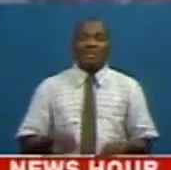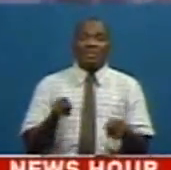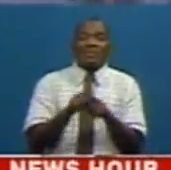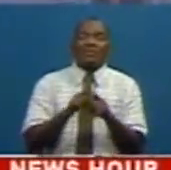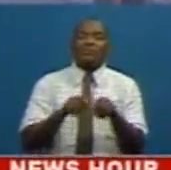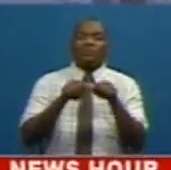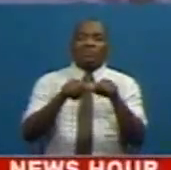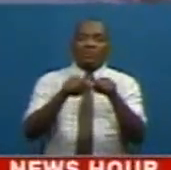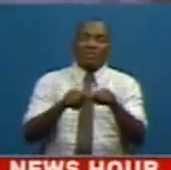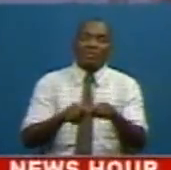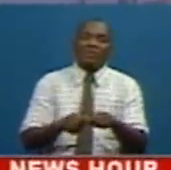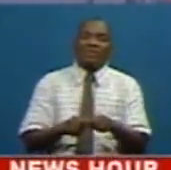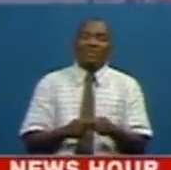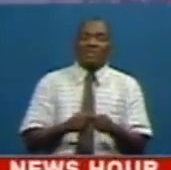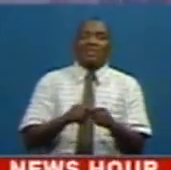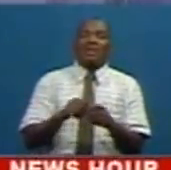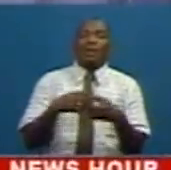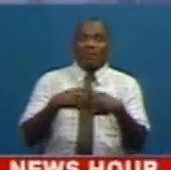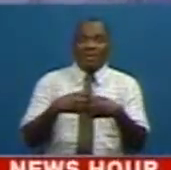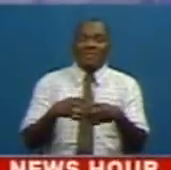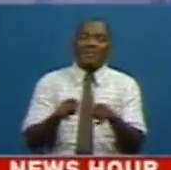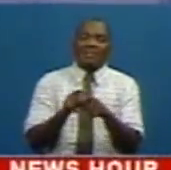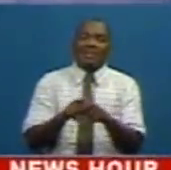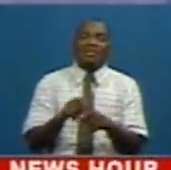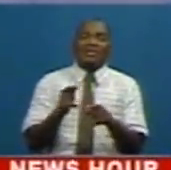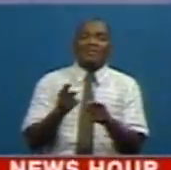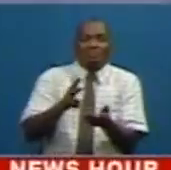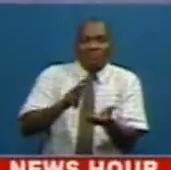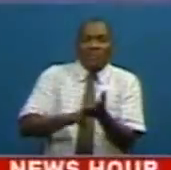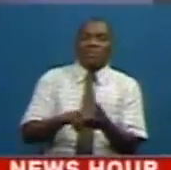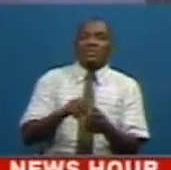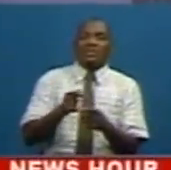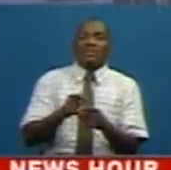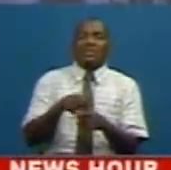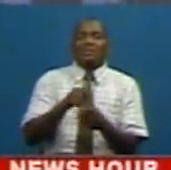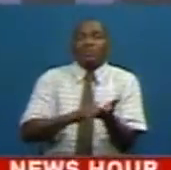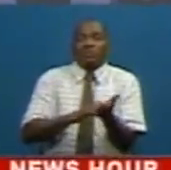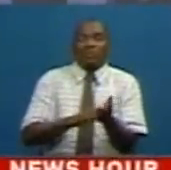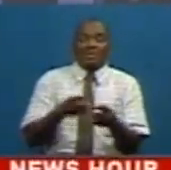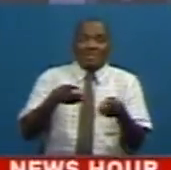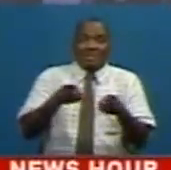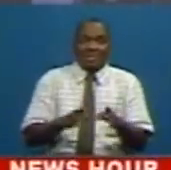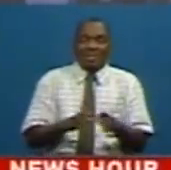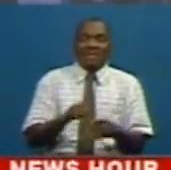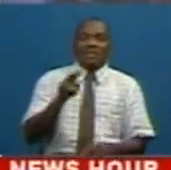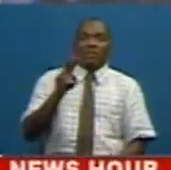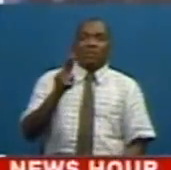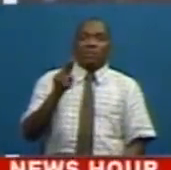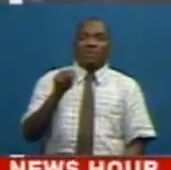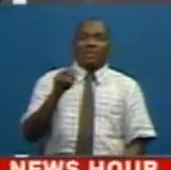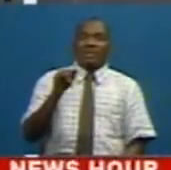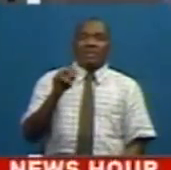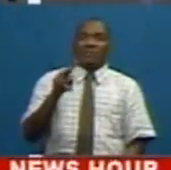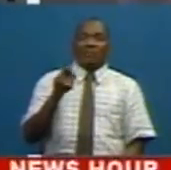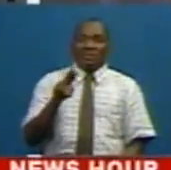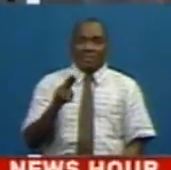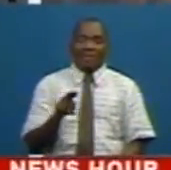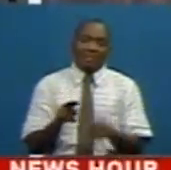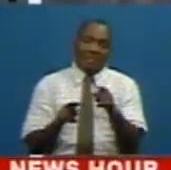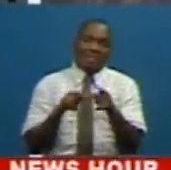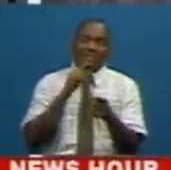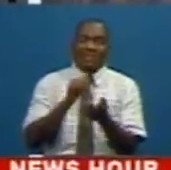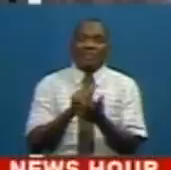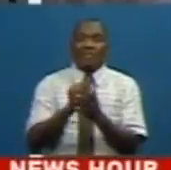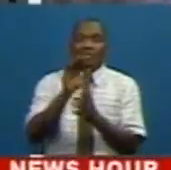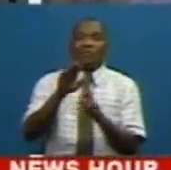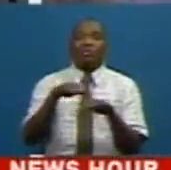and continuous saponification plant will guarantee the quality of soaps. The managing director of Unilever Ghana, Mrs. Gladys Amua, said